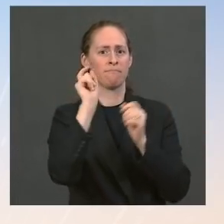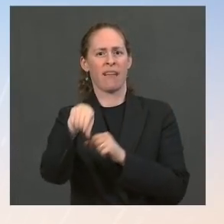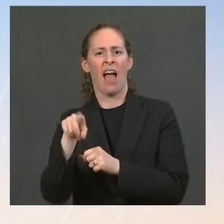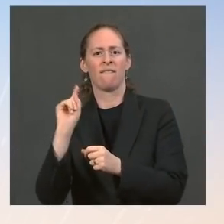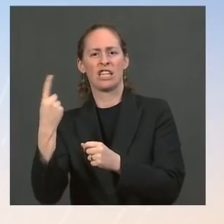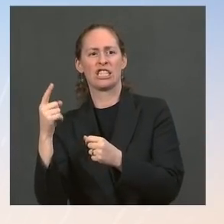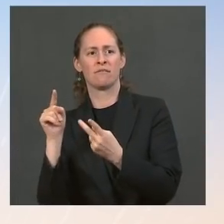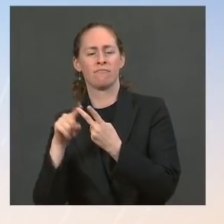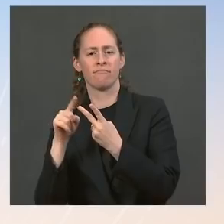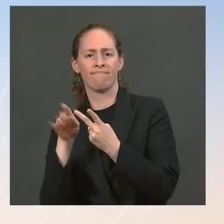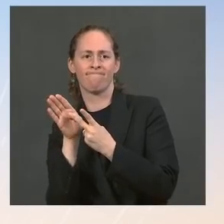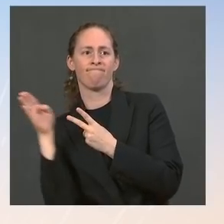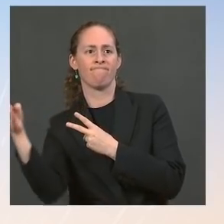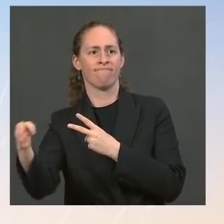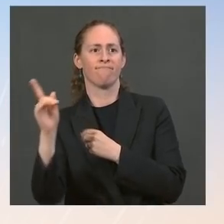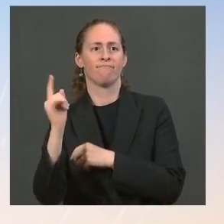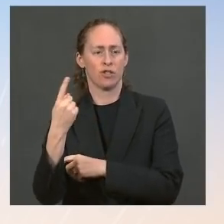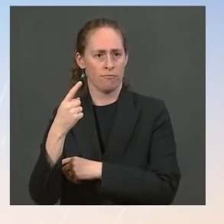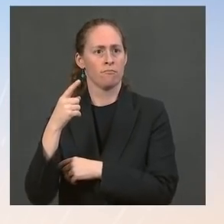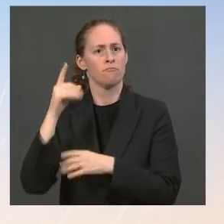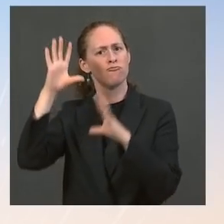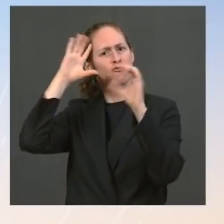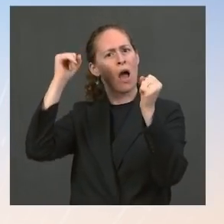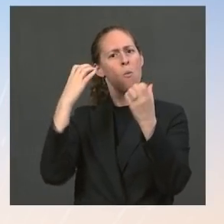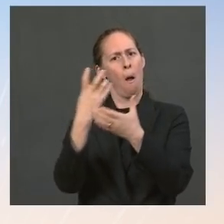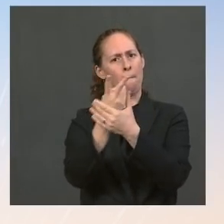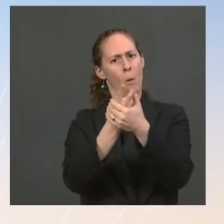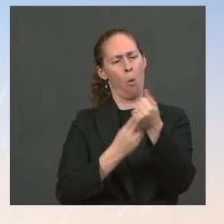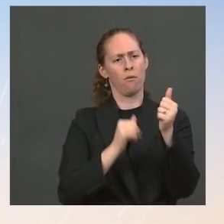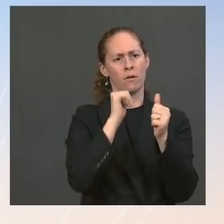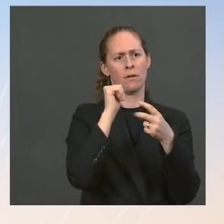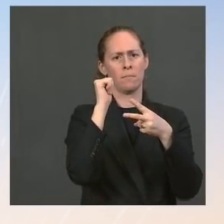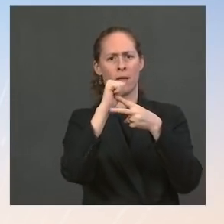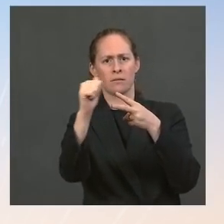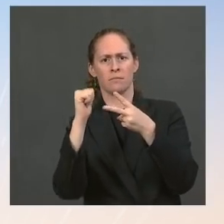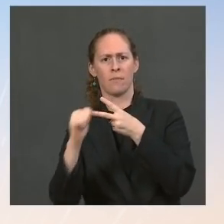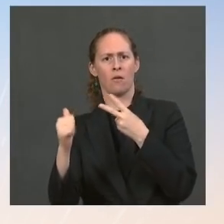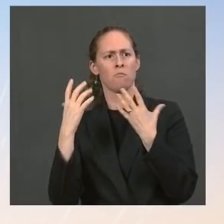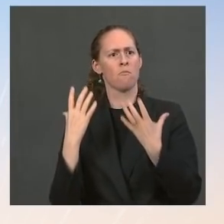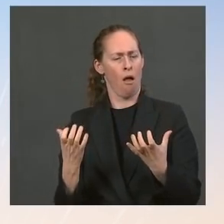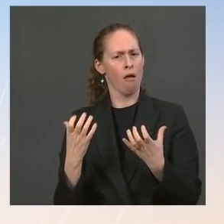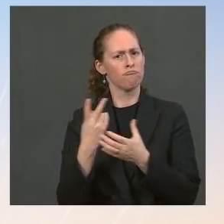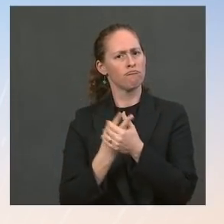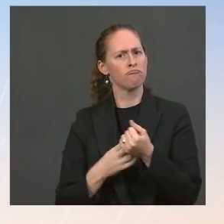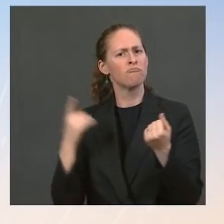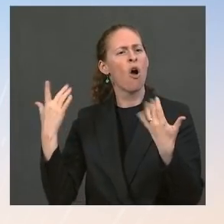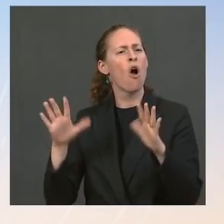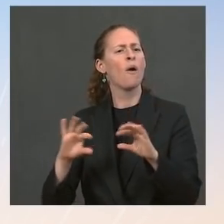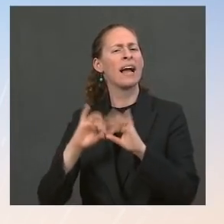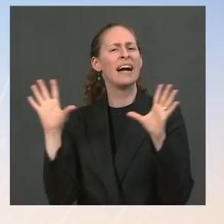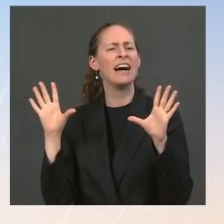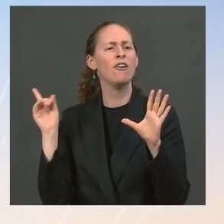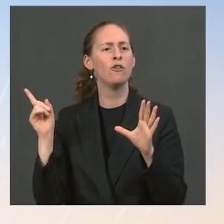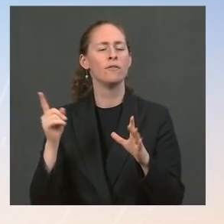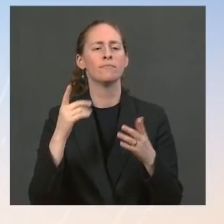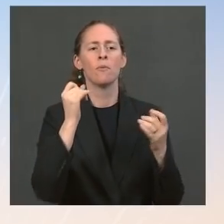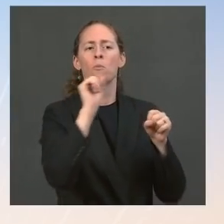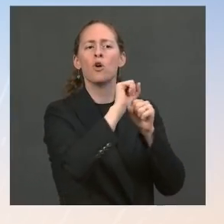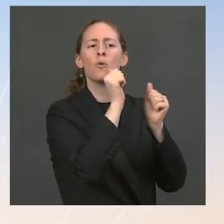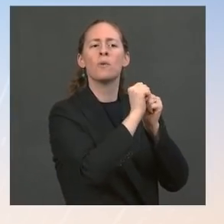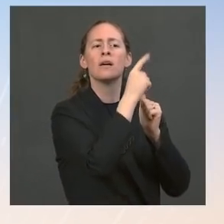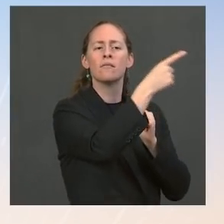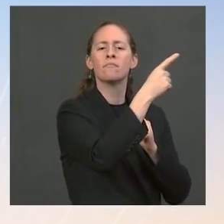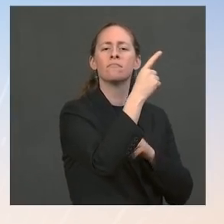president wants both pieces of legislation to pass. That's what he wants, bottom line. He's also going to work with the speaker and the leader to get that